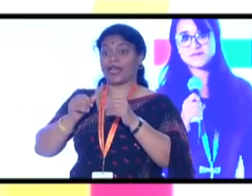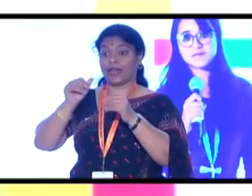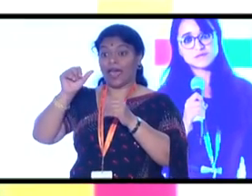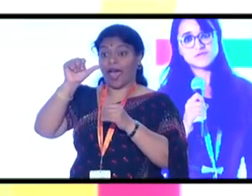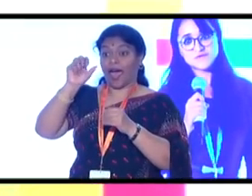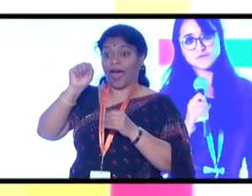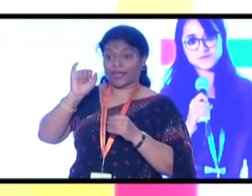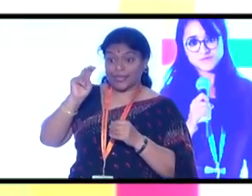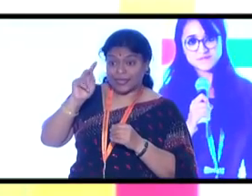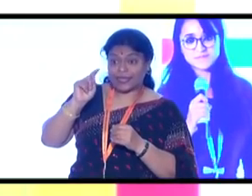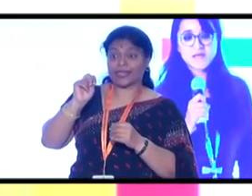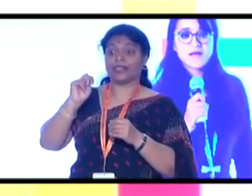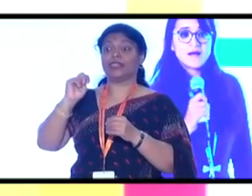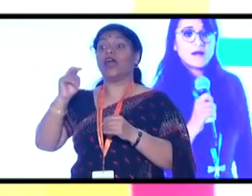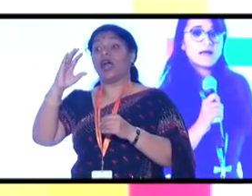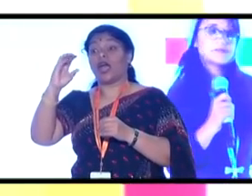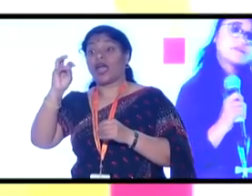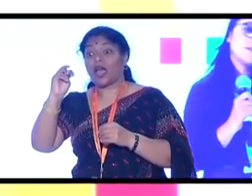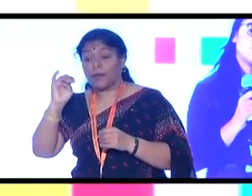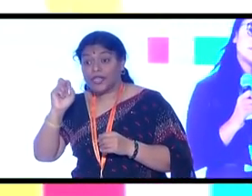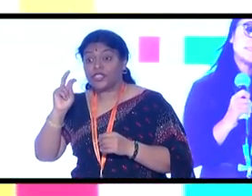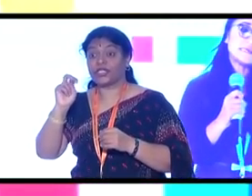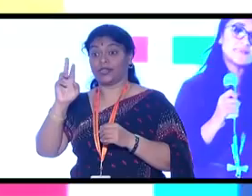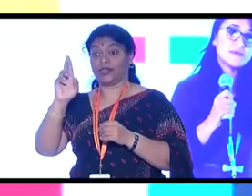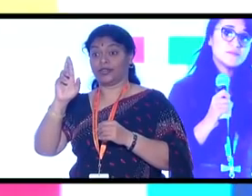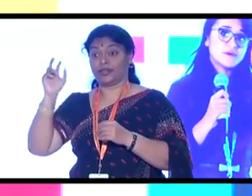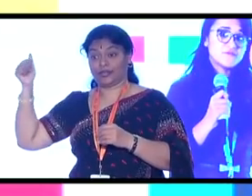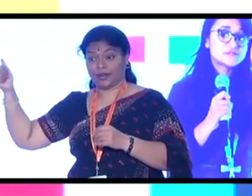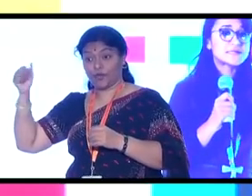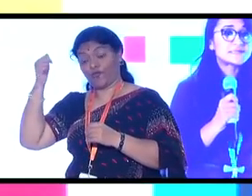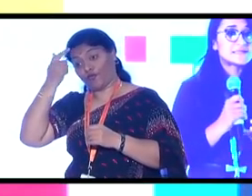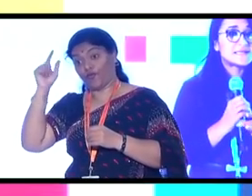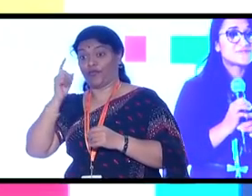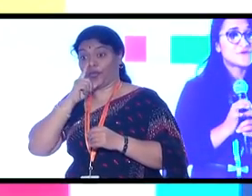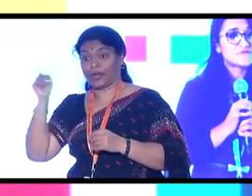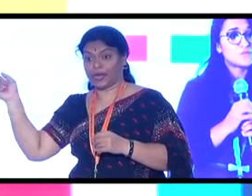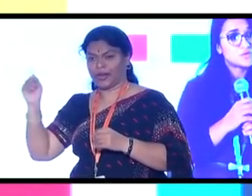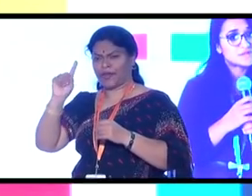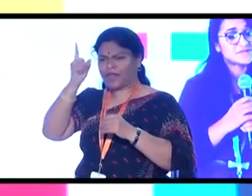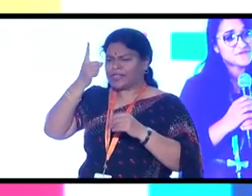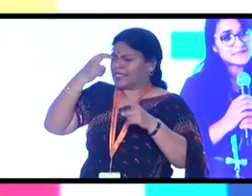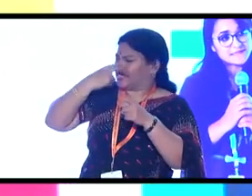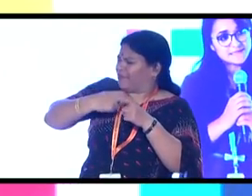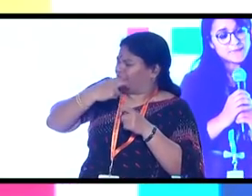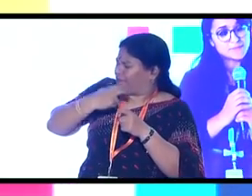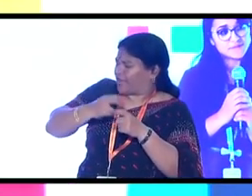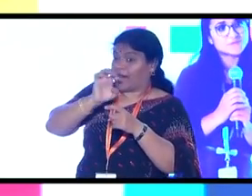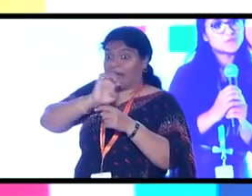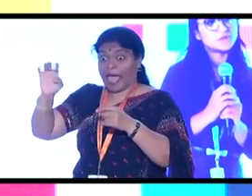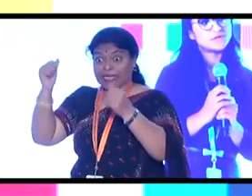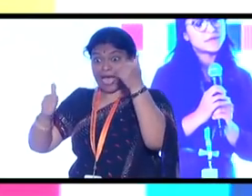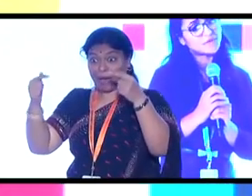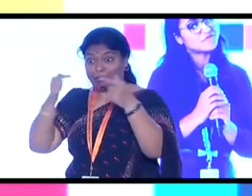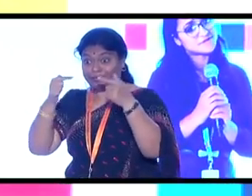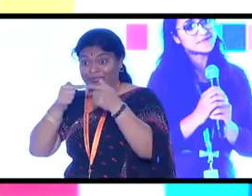in Indian Revenue Service. I cleared UPSC exam, which is considered as one of the most difficult exams in this